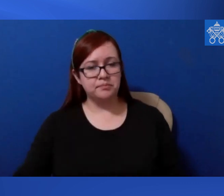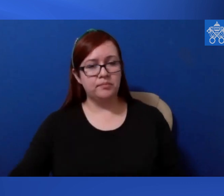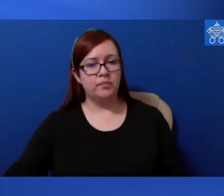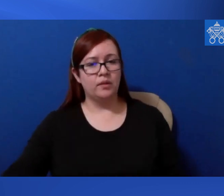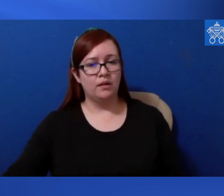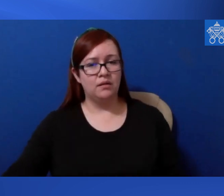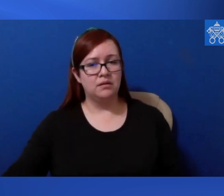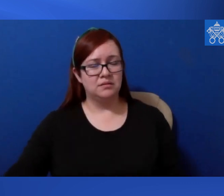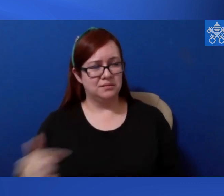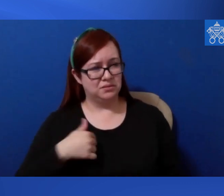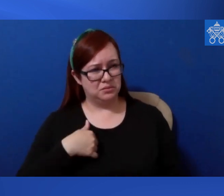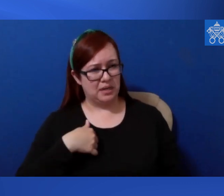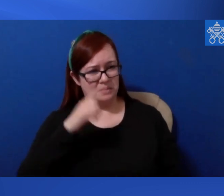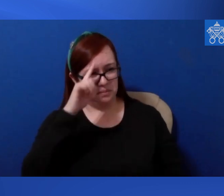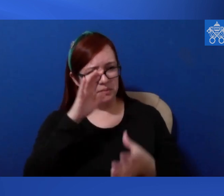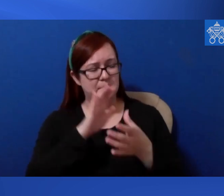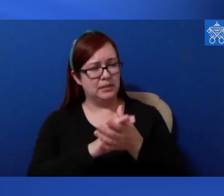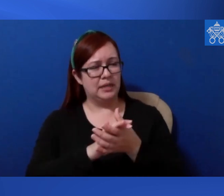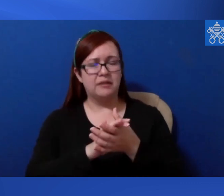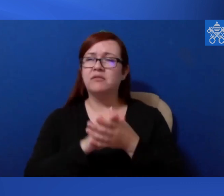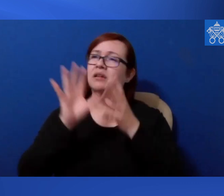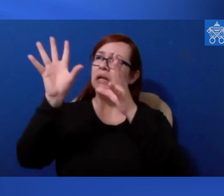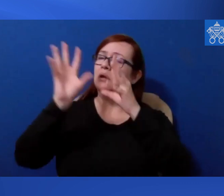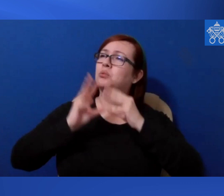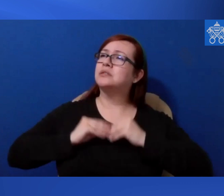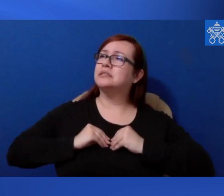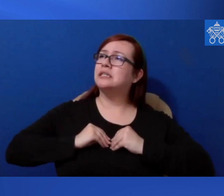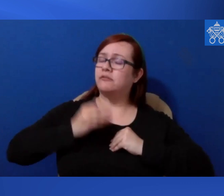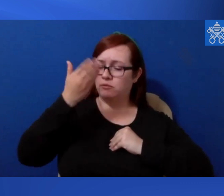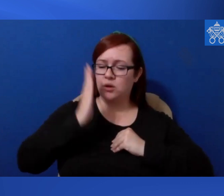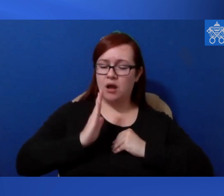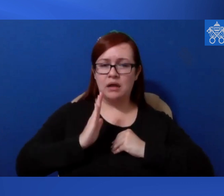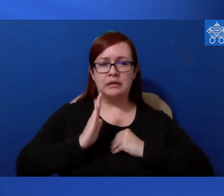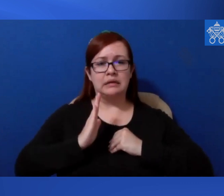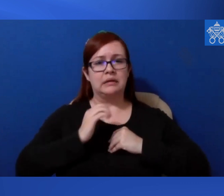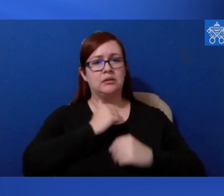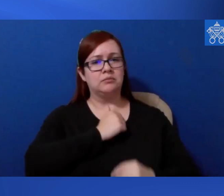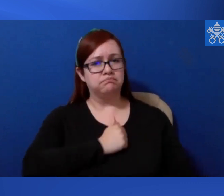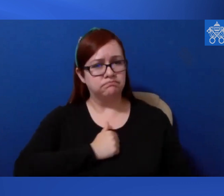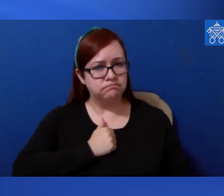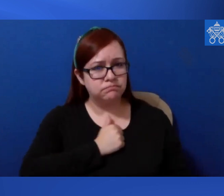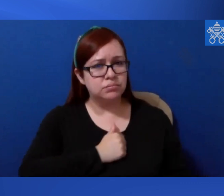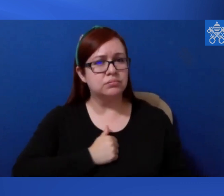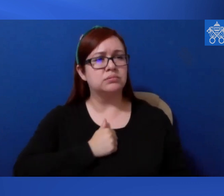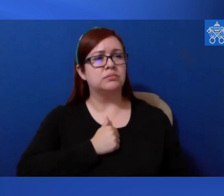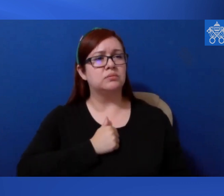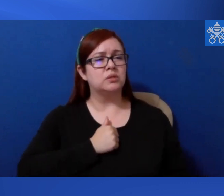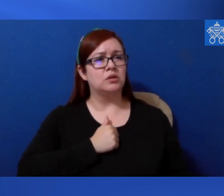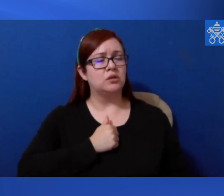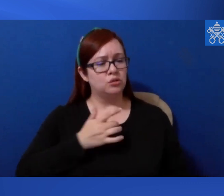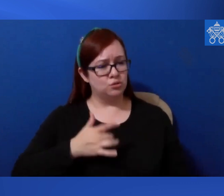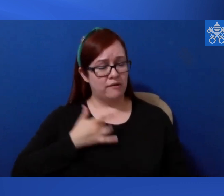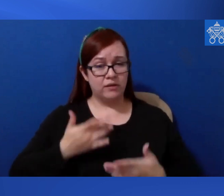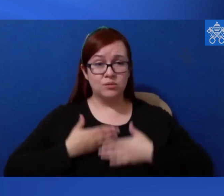Do I really believe that I have received from God the gift of immense forgiveness? Do I feel the joy of knowing that He